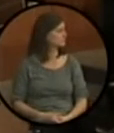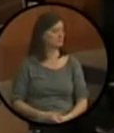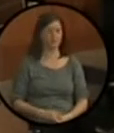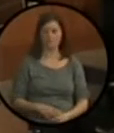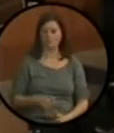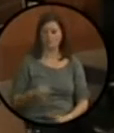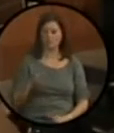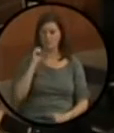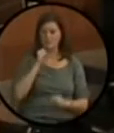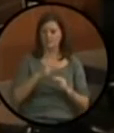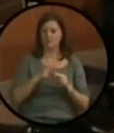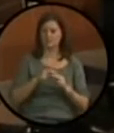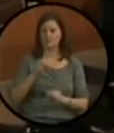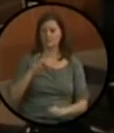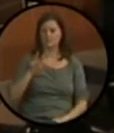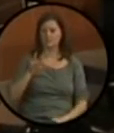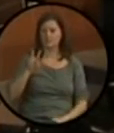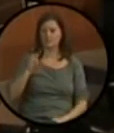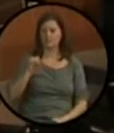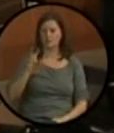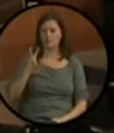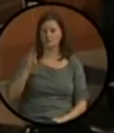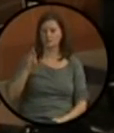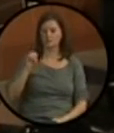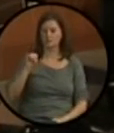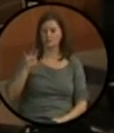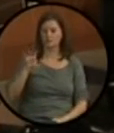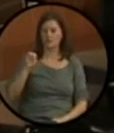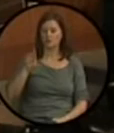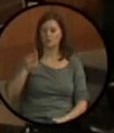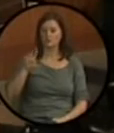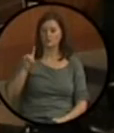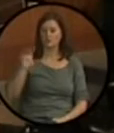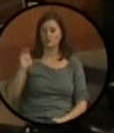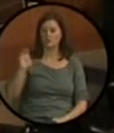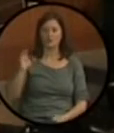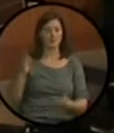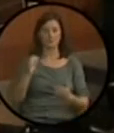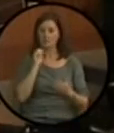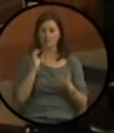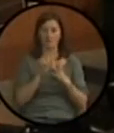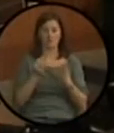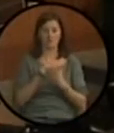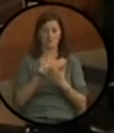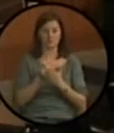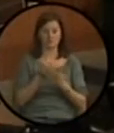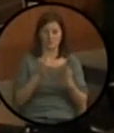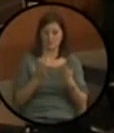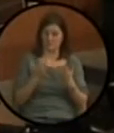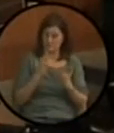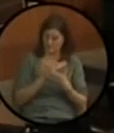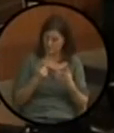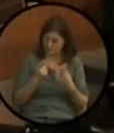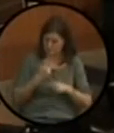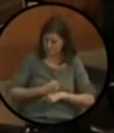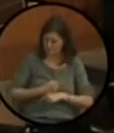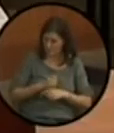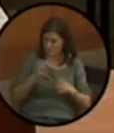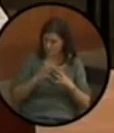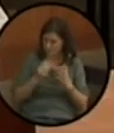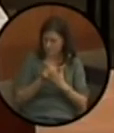Gossman, 5306 Rice Road, Columbia. It may not be a lot of money, but it might be a lot of money. It could be